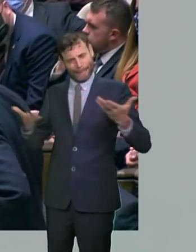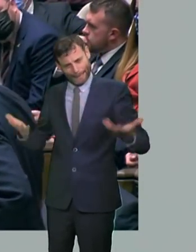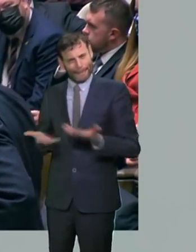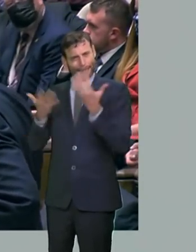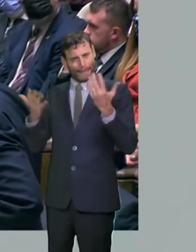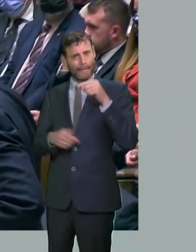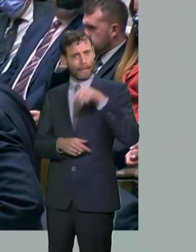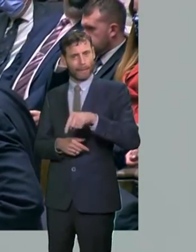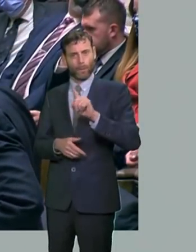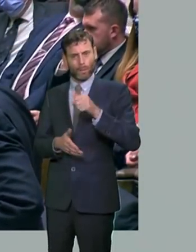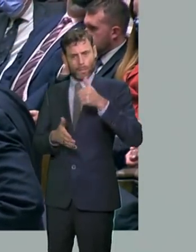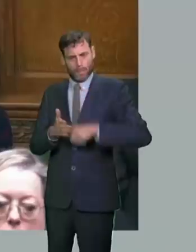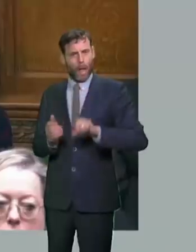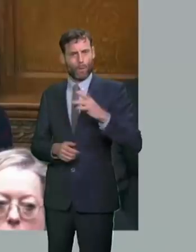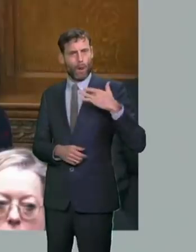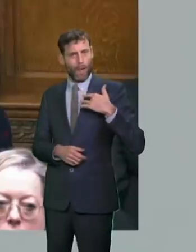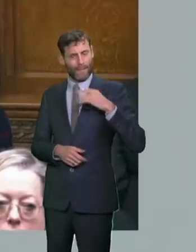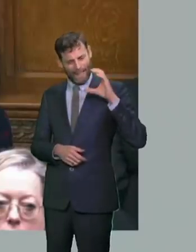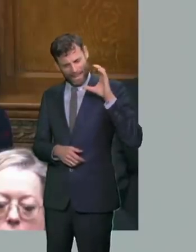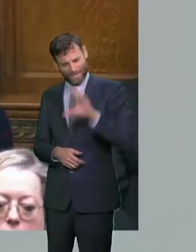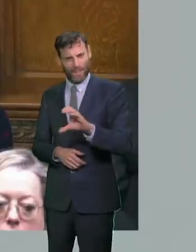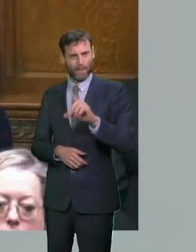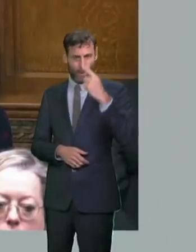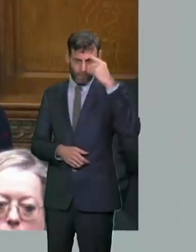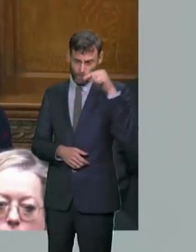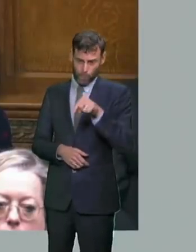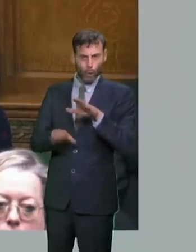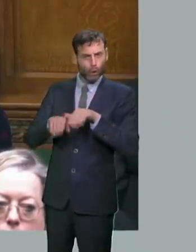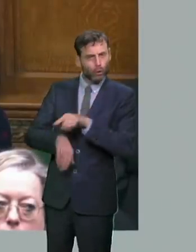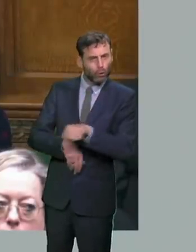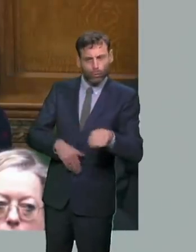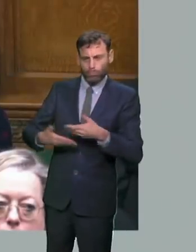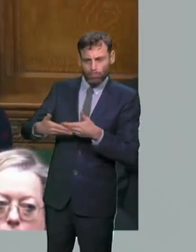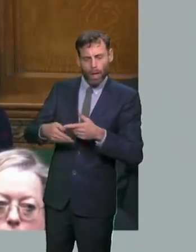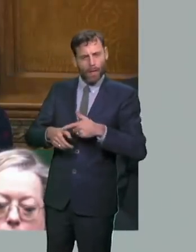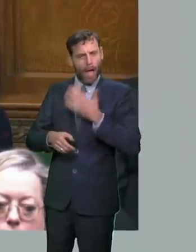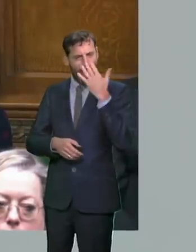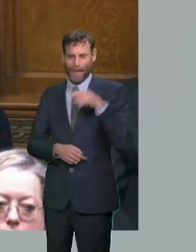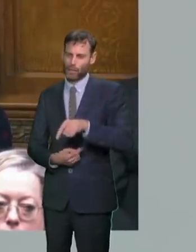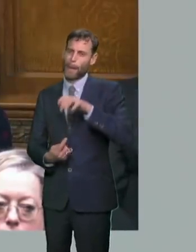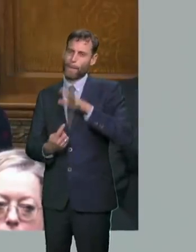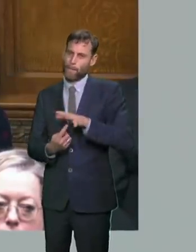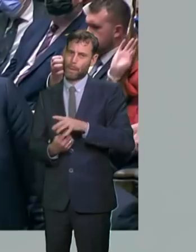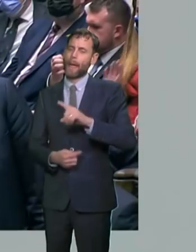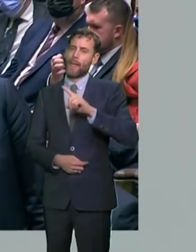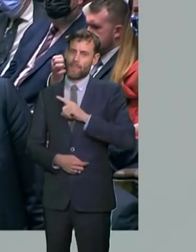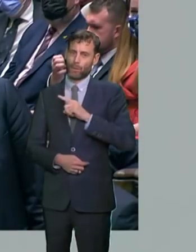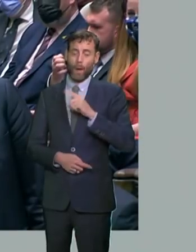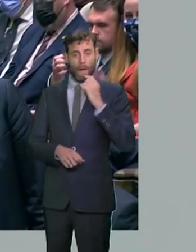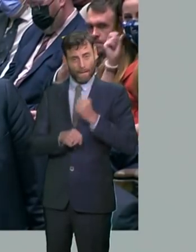She is right. Mr. Speaker, investment in kids' early years is absolutely crucial. That's why this government has begun